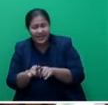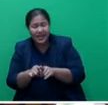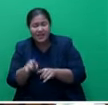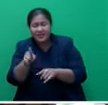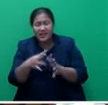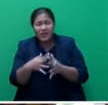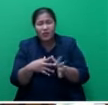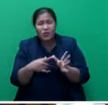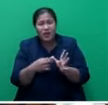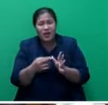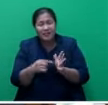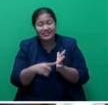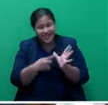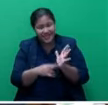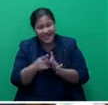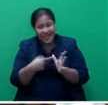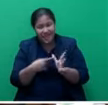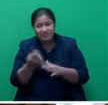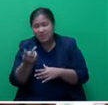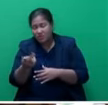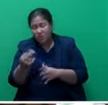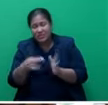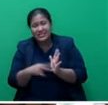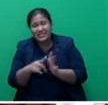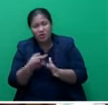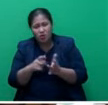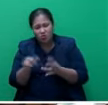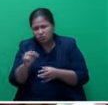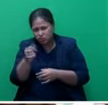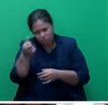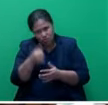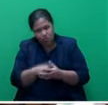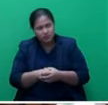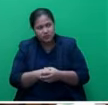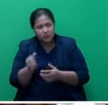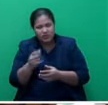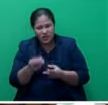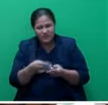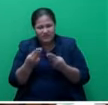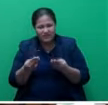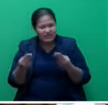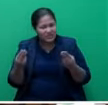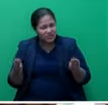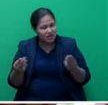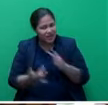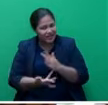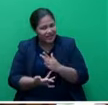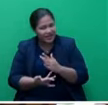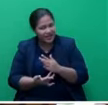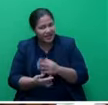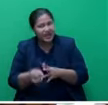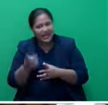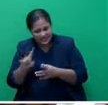that. Honorable Nawikula should also know that there are material technical glitches and there are non-material